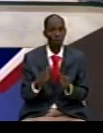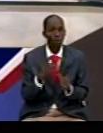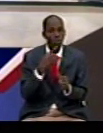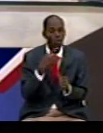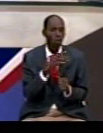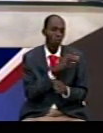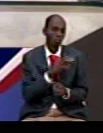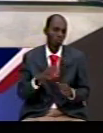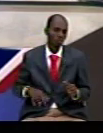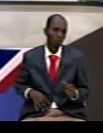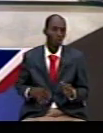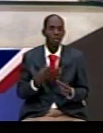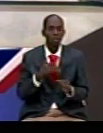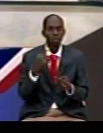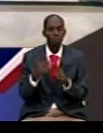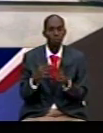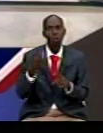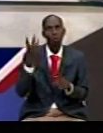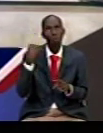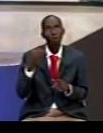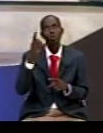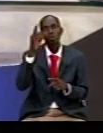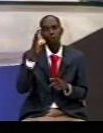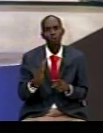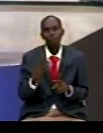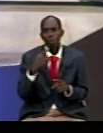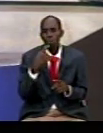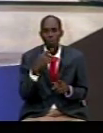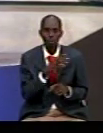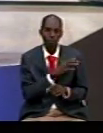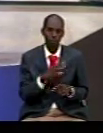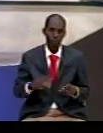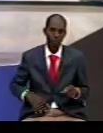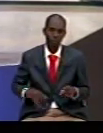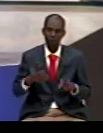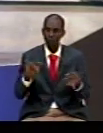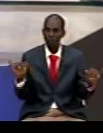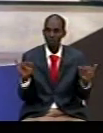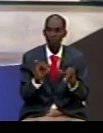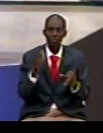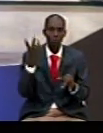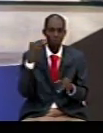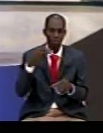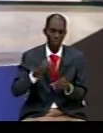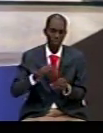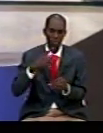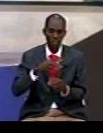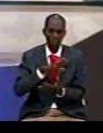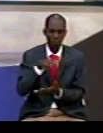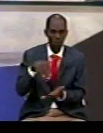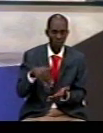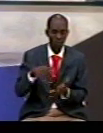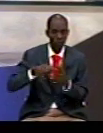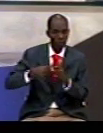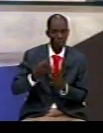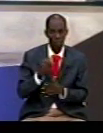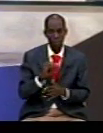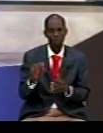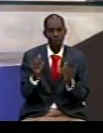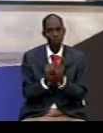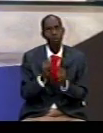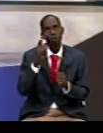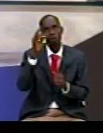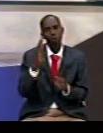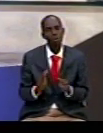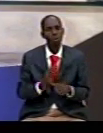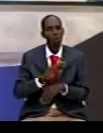the Word was God. That's Christ. The same was in the beginning with God.